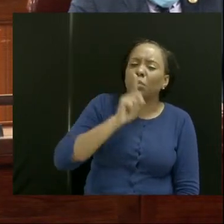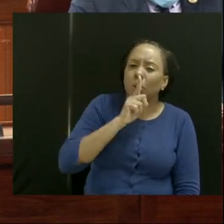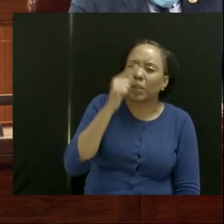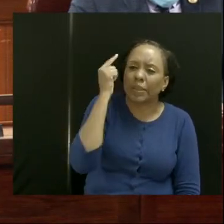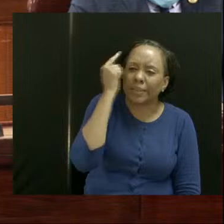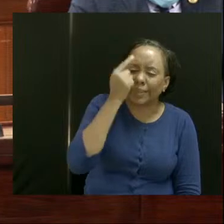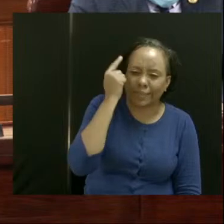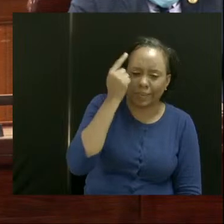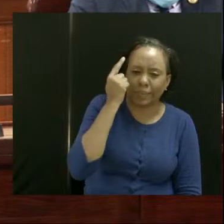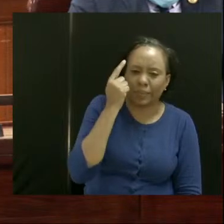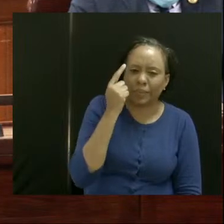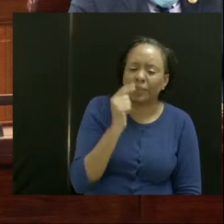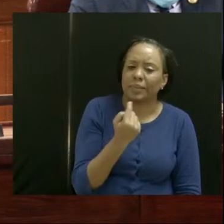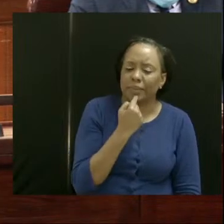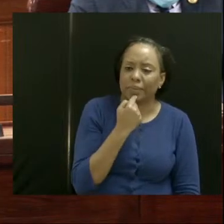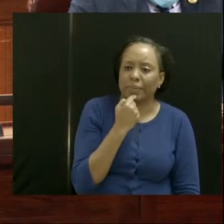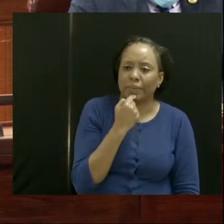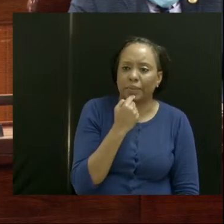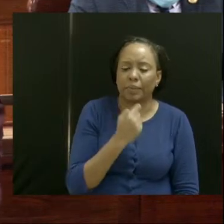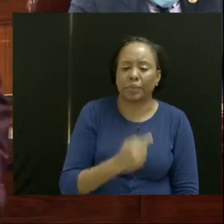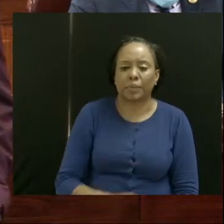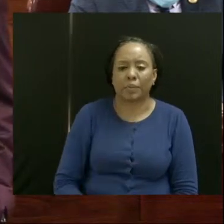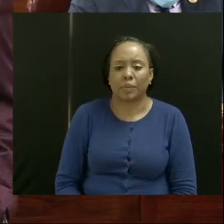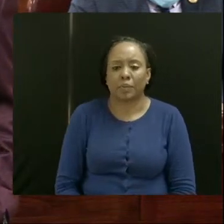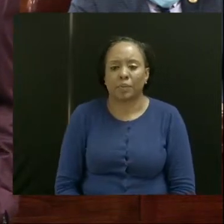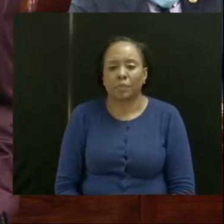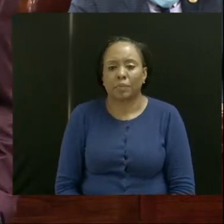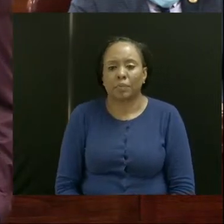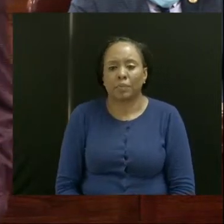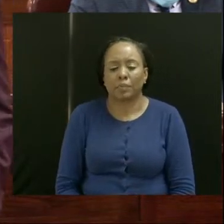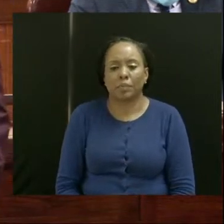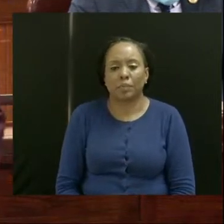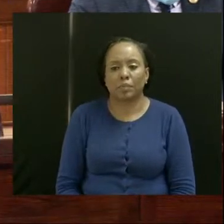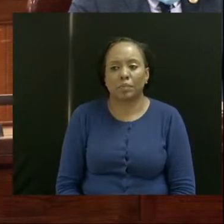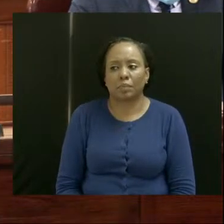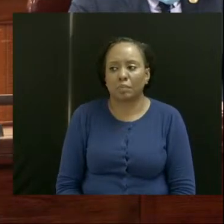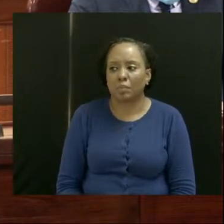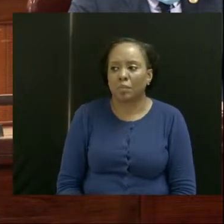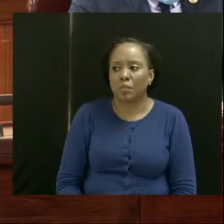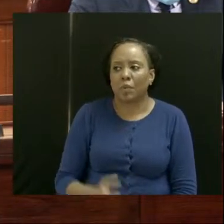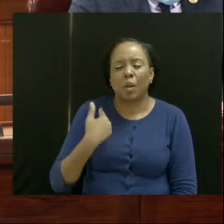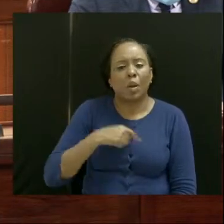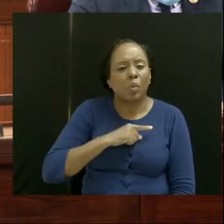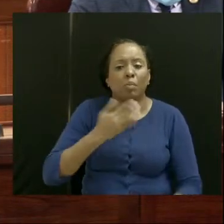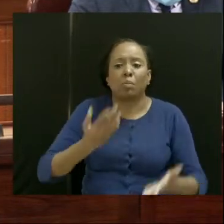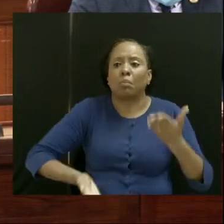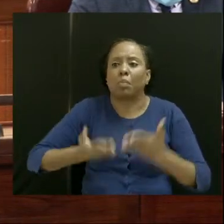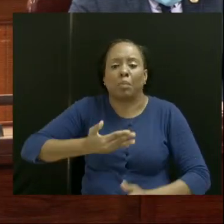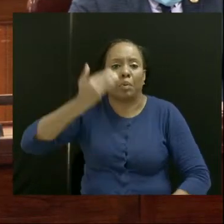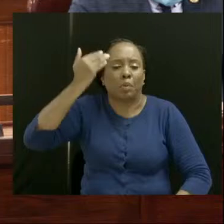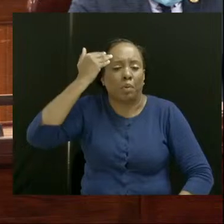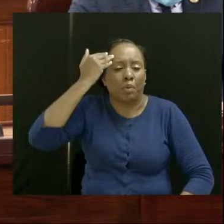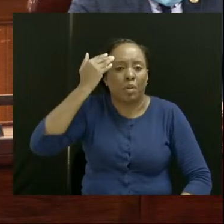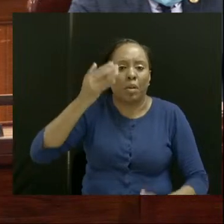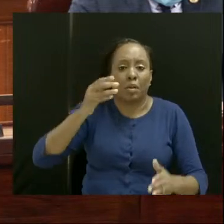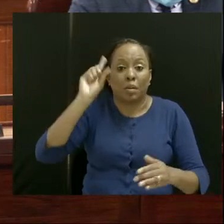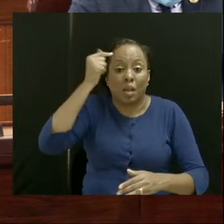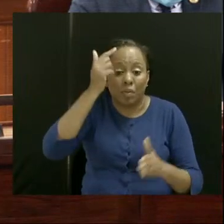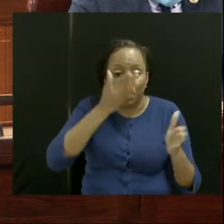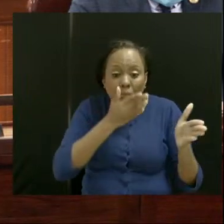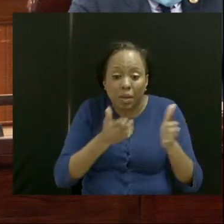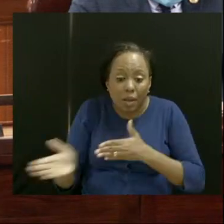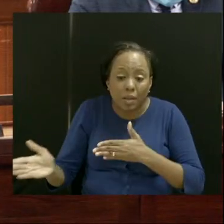to say that the government plans to do this. The government plans to do that. And we